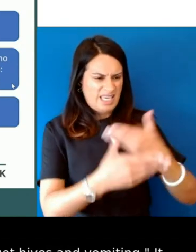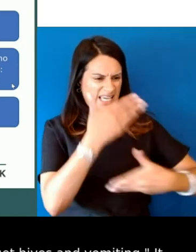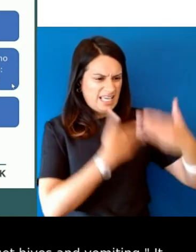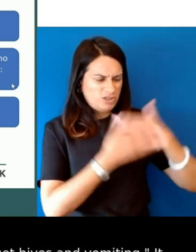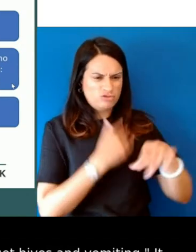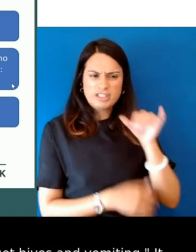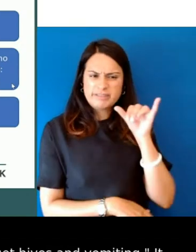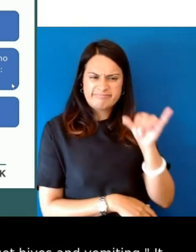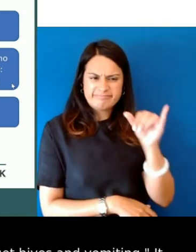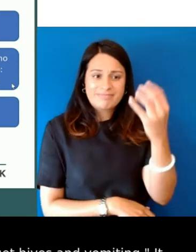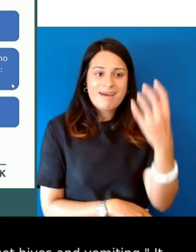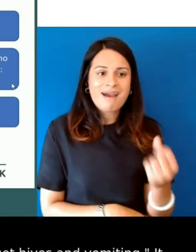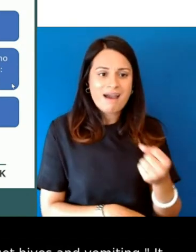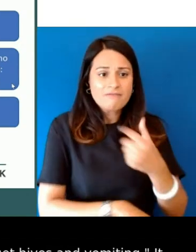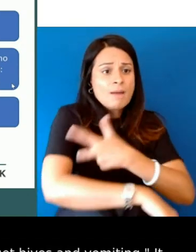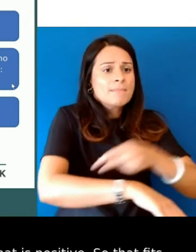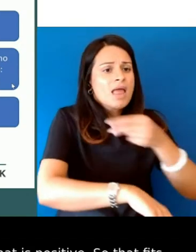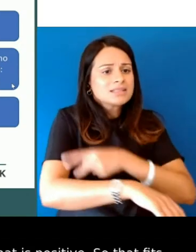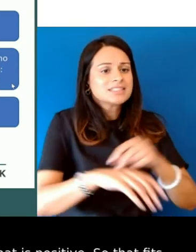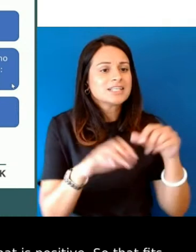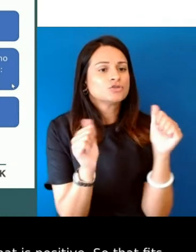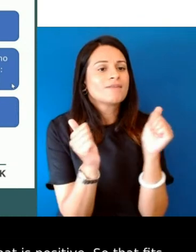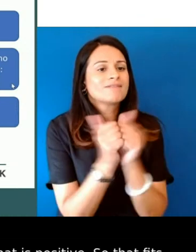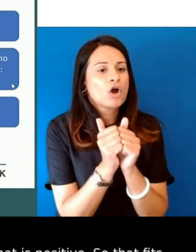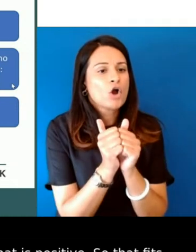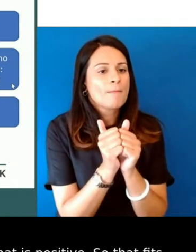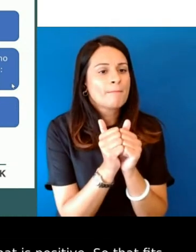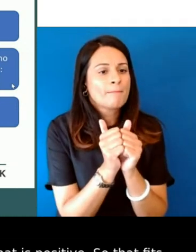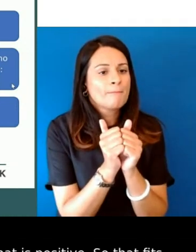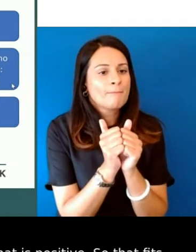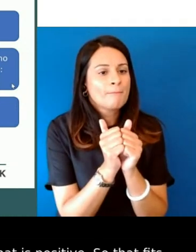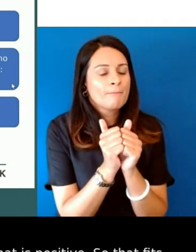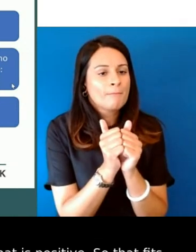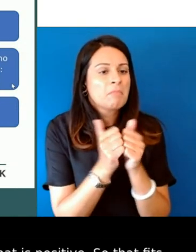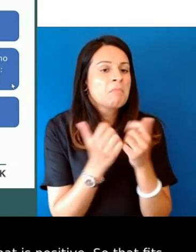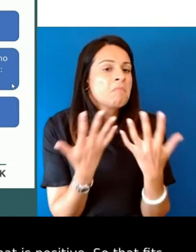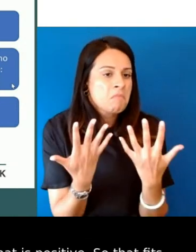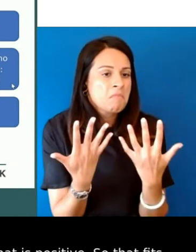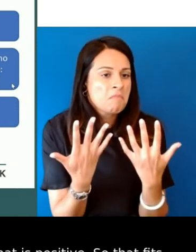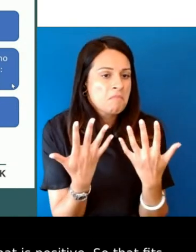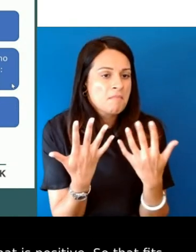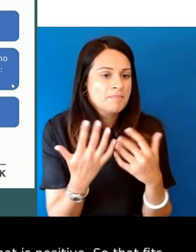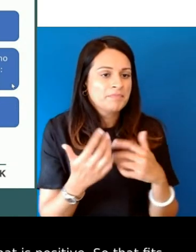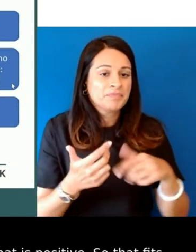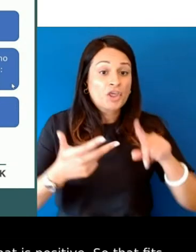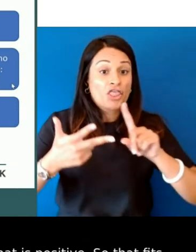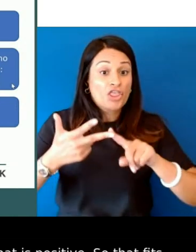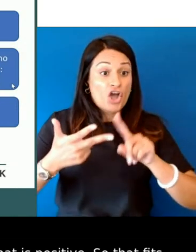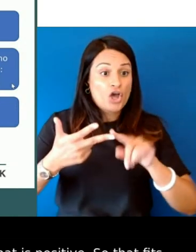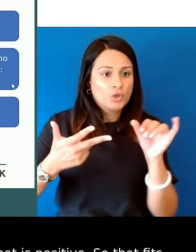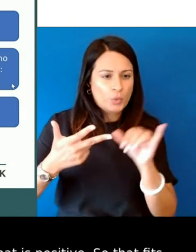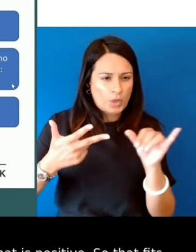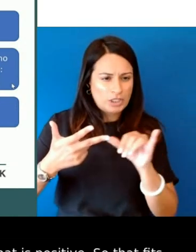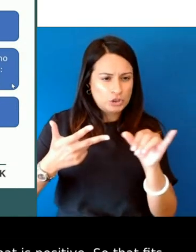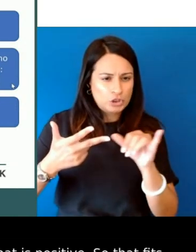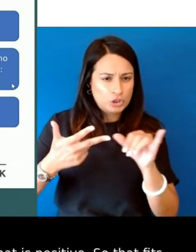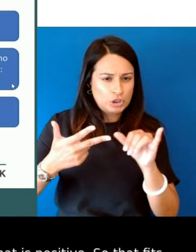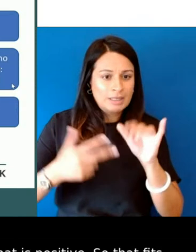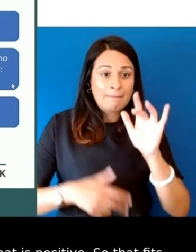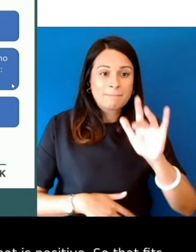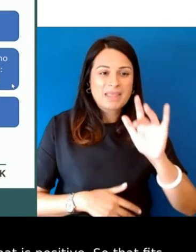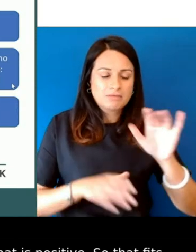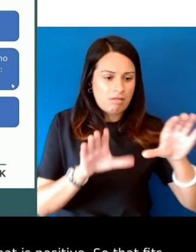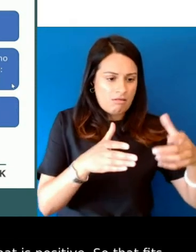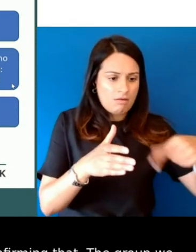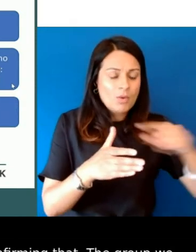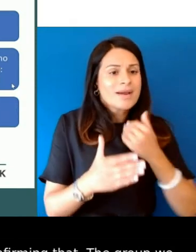the blood test is just confirming what you're already suspicious of the group we're wary of are the group in the middle who produce enough ige